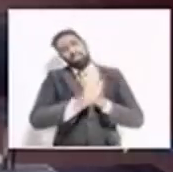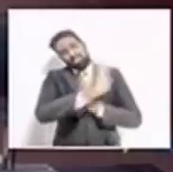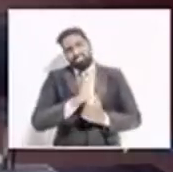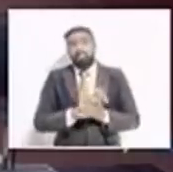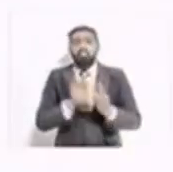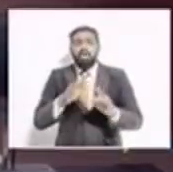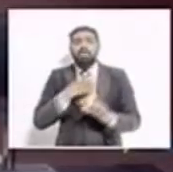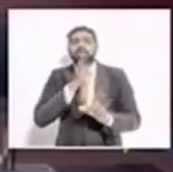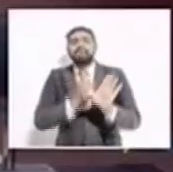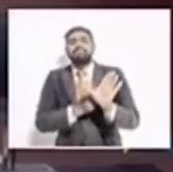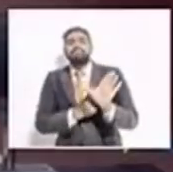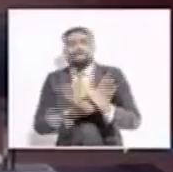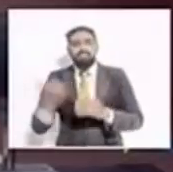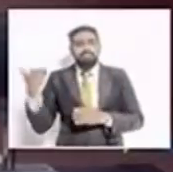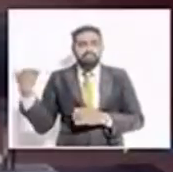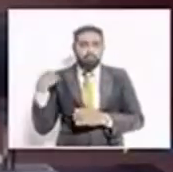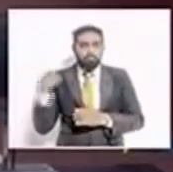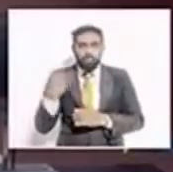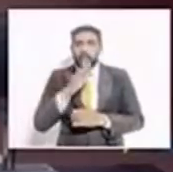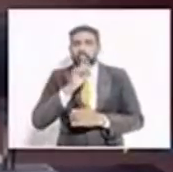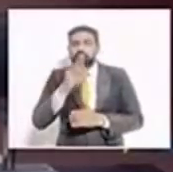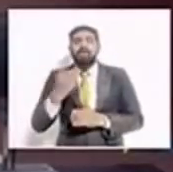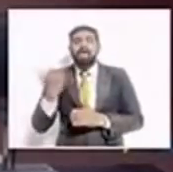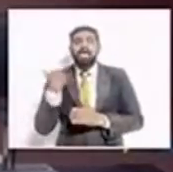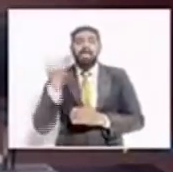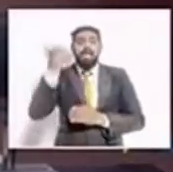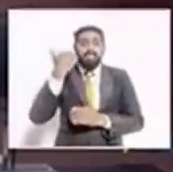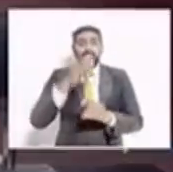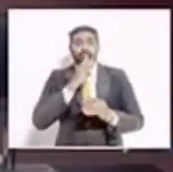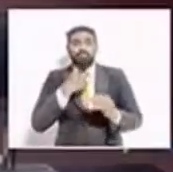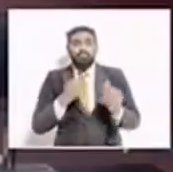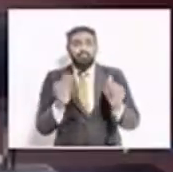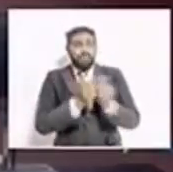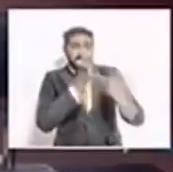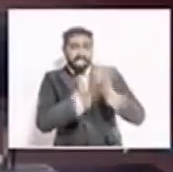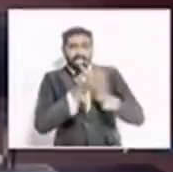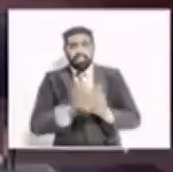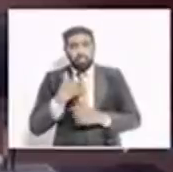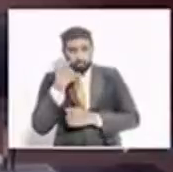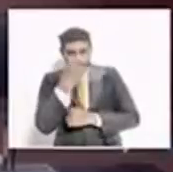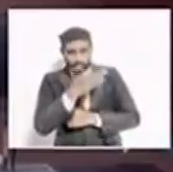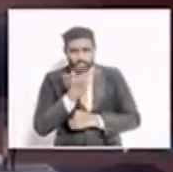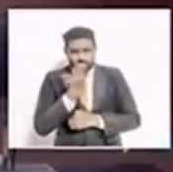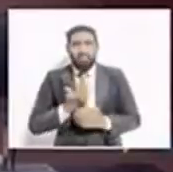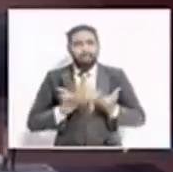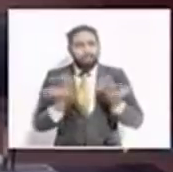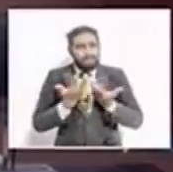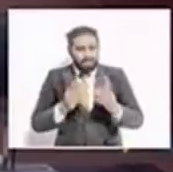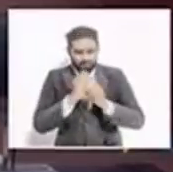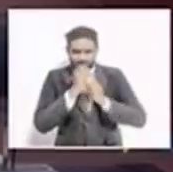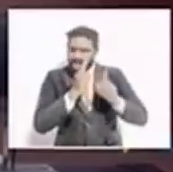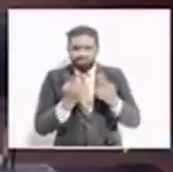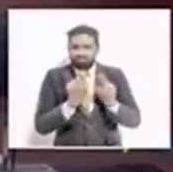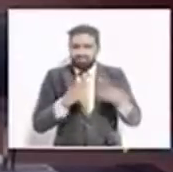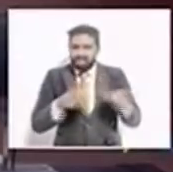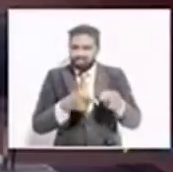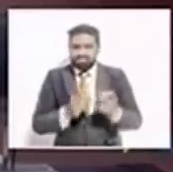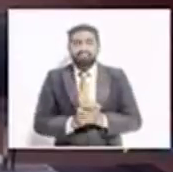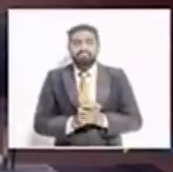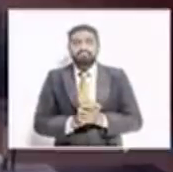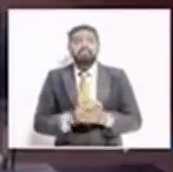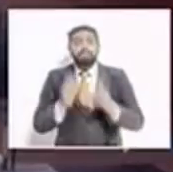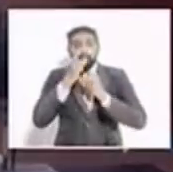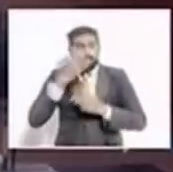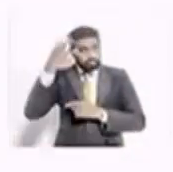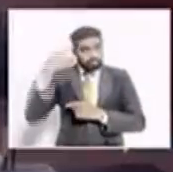his elder brothers are senior officials? You cannot behave like that in parliament. Mr. Speaker, you must at least issue an order to the